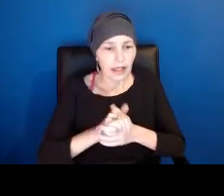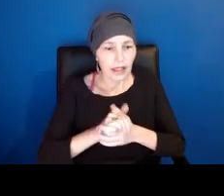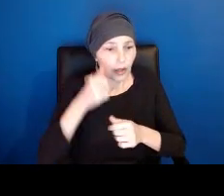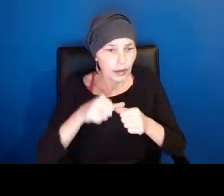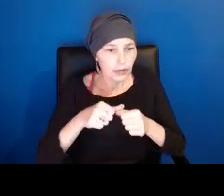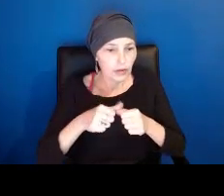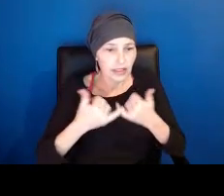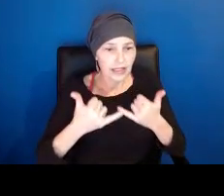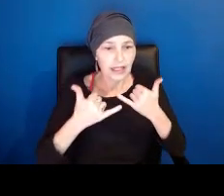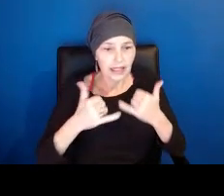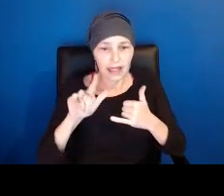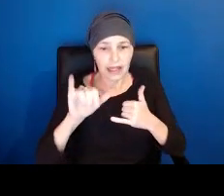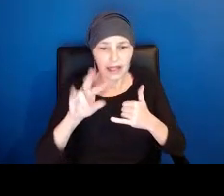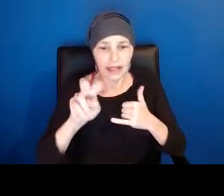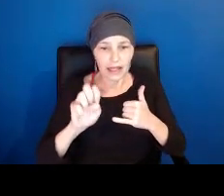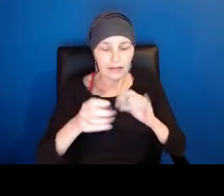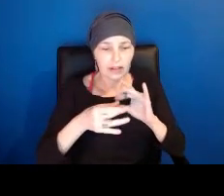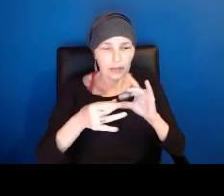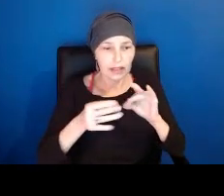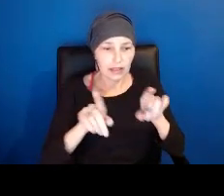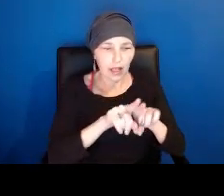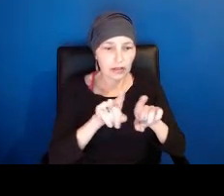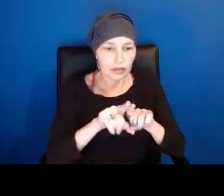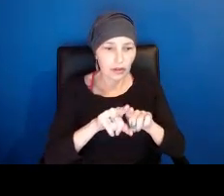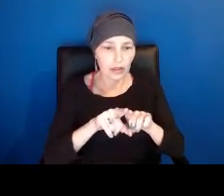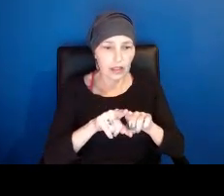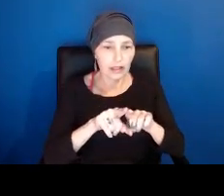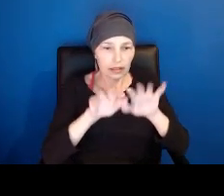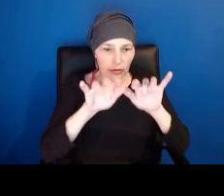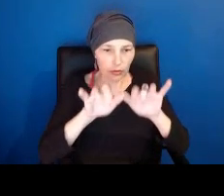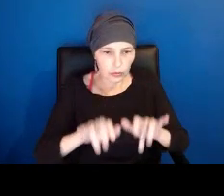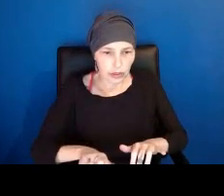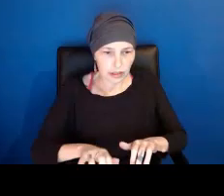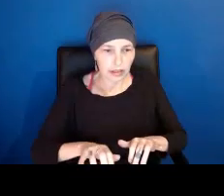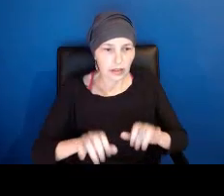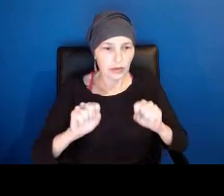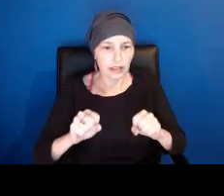comments, written comments can also be submitted to the CPUC docket.